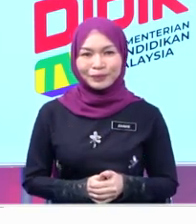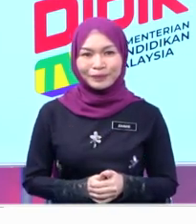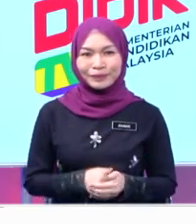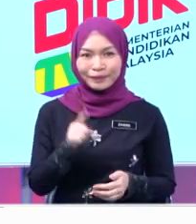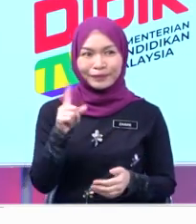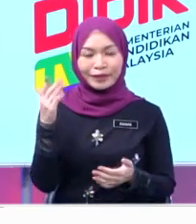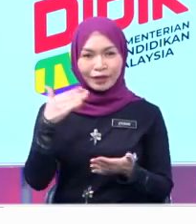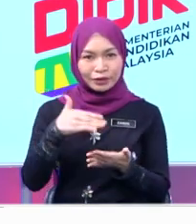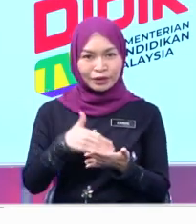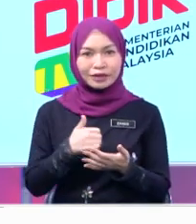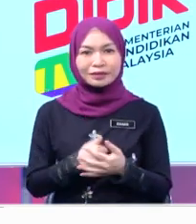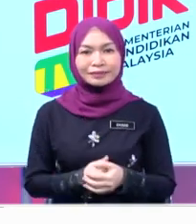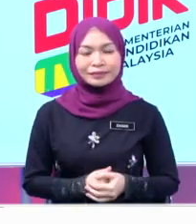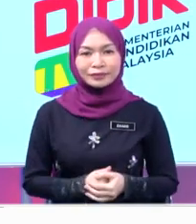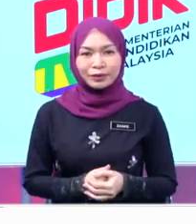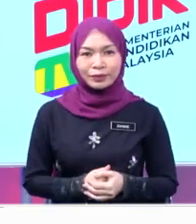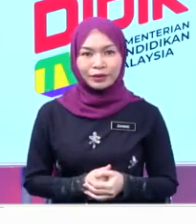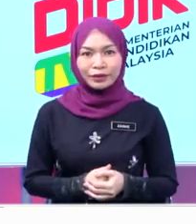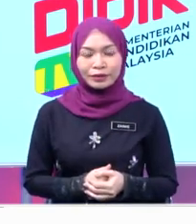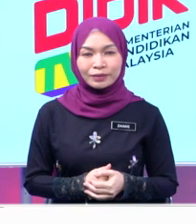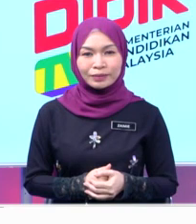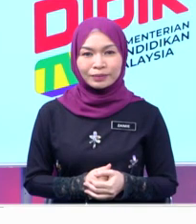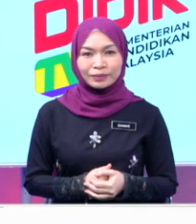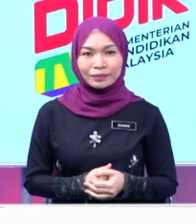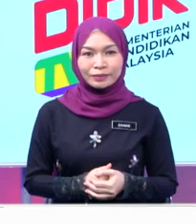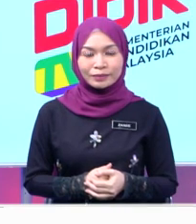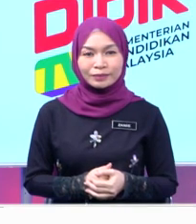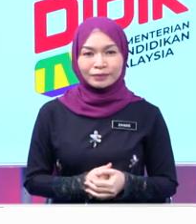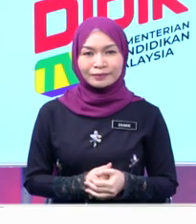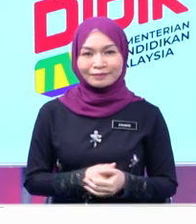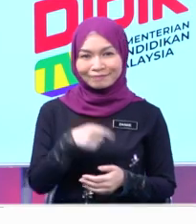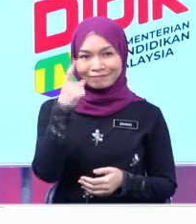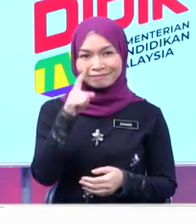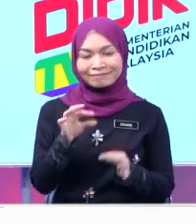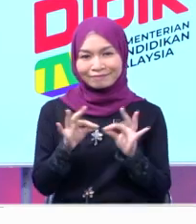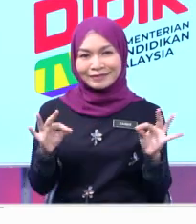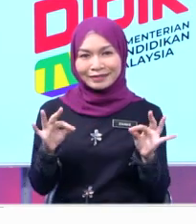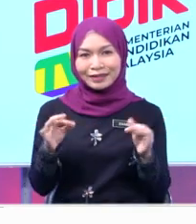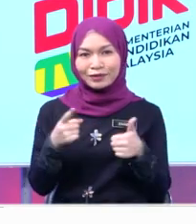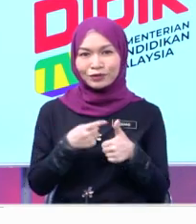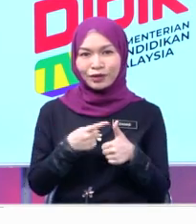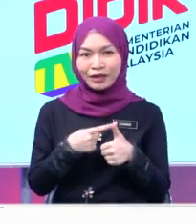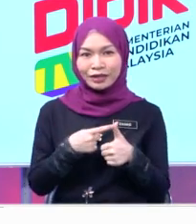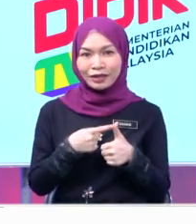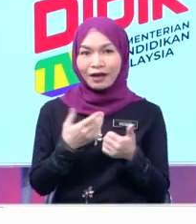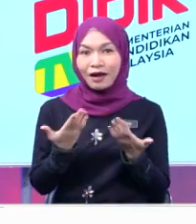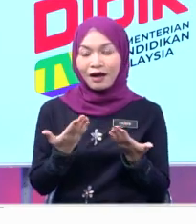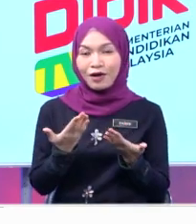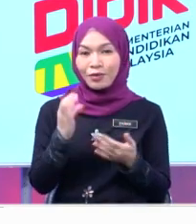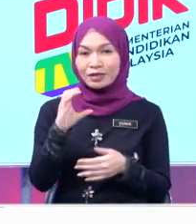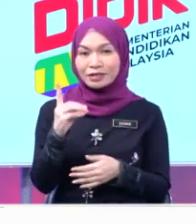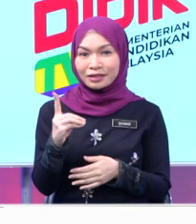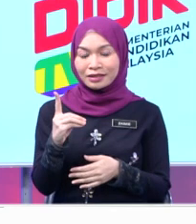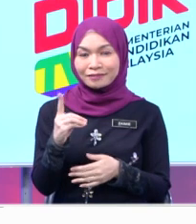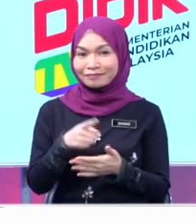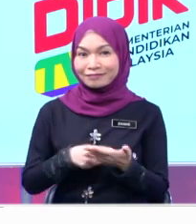more. For sentence 1, right, teacher? Yes, for Okay. sentence 1, yes. Let's ask CD. How about you, CD? What's your